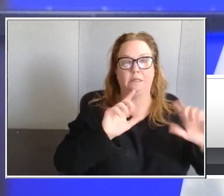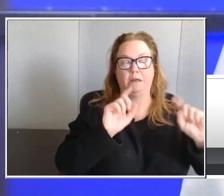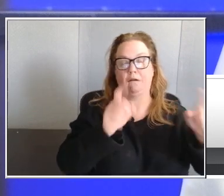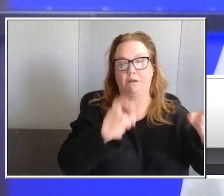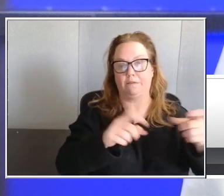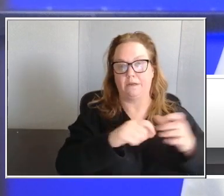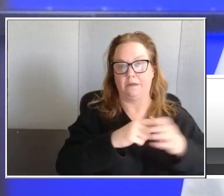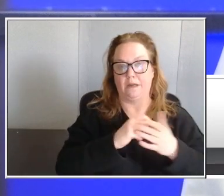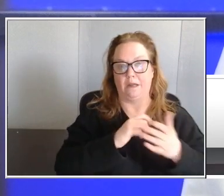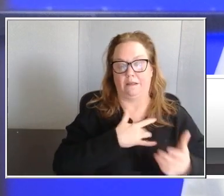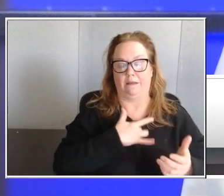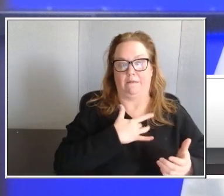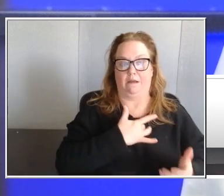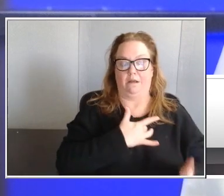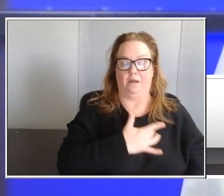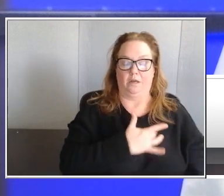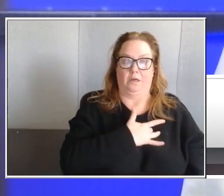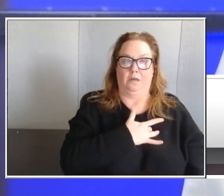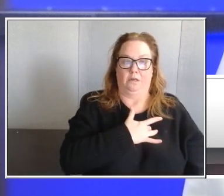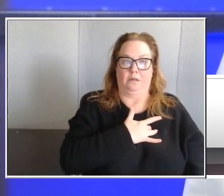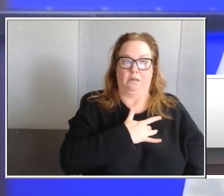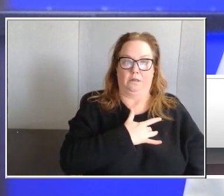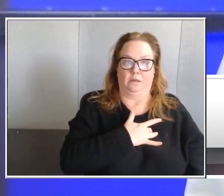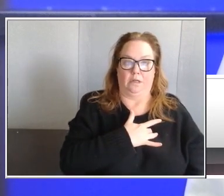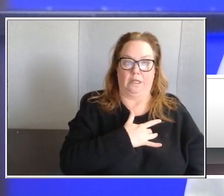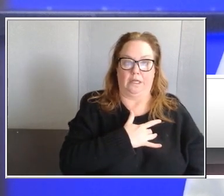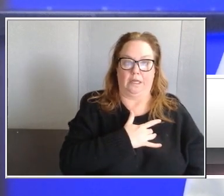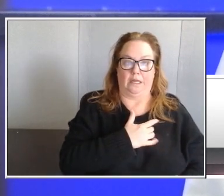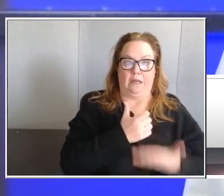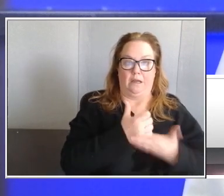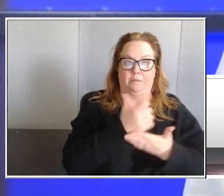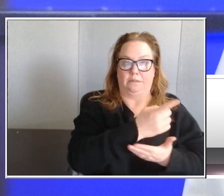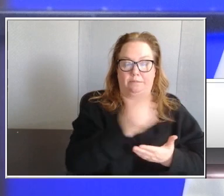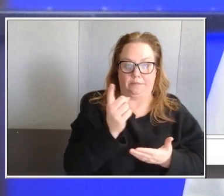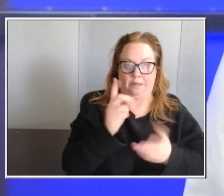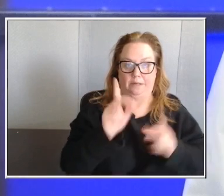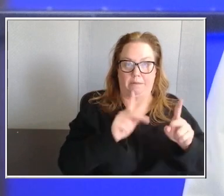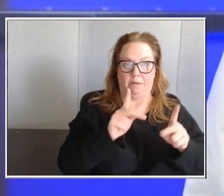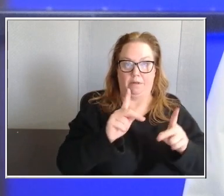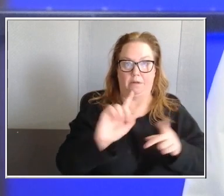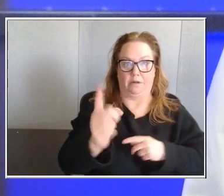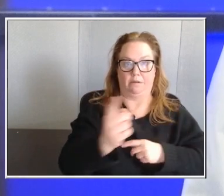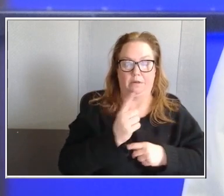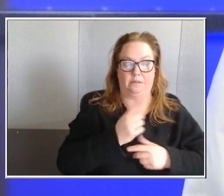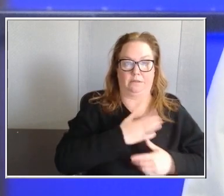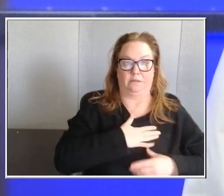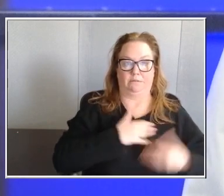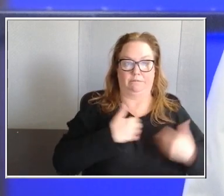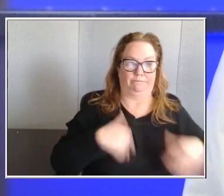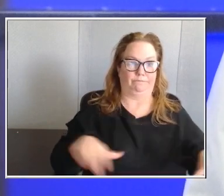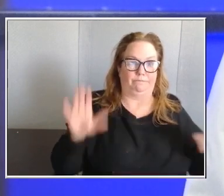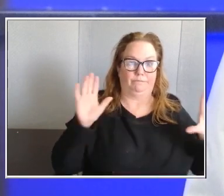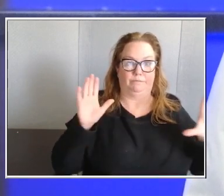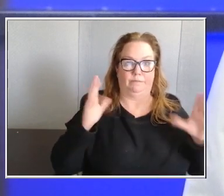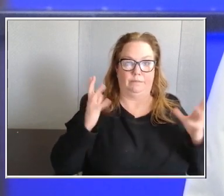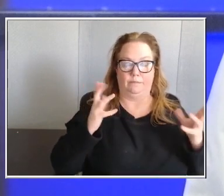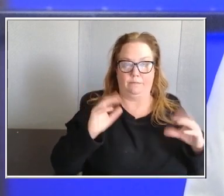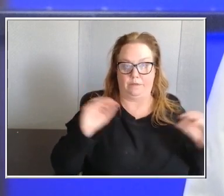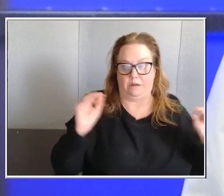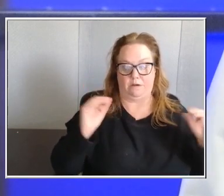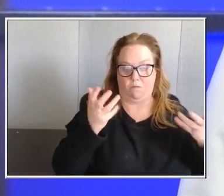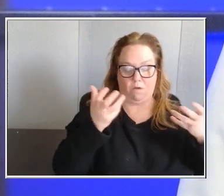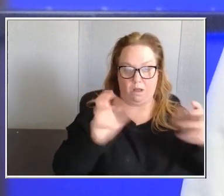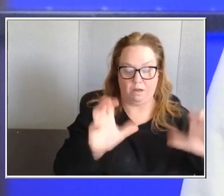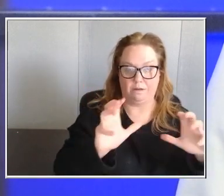how they feel about it, how they're able to help a loved one, and even folks come forward as altruistic donors. They have,